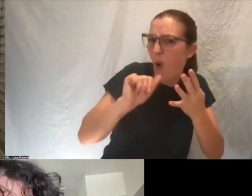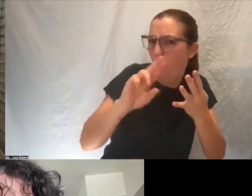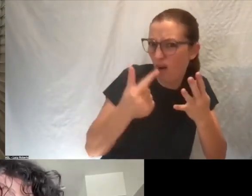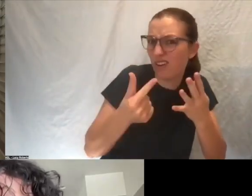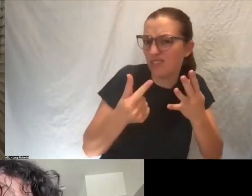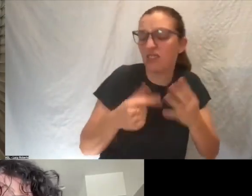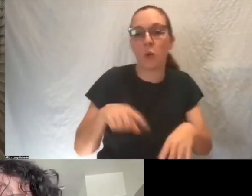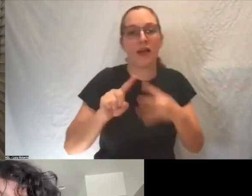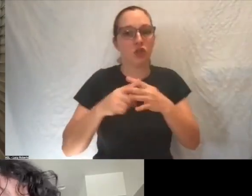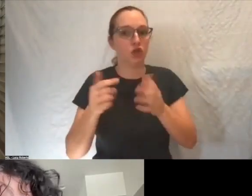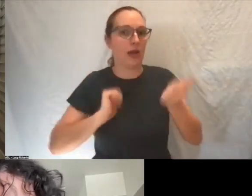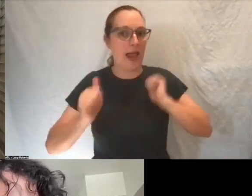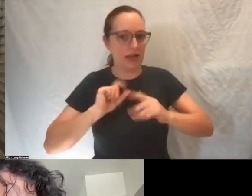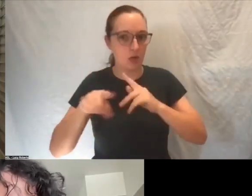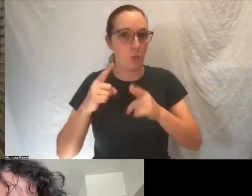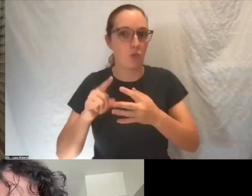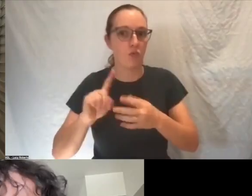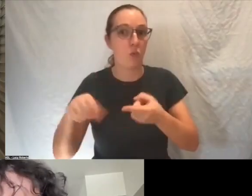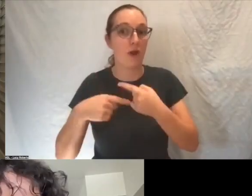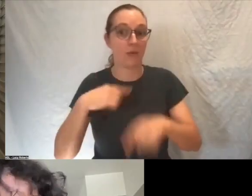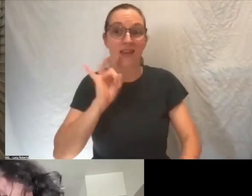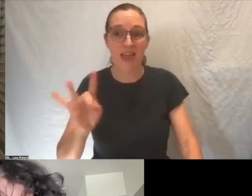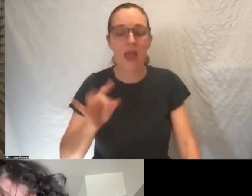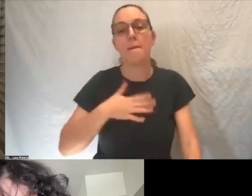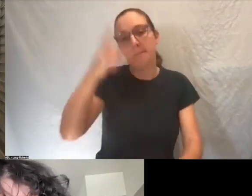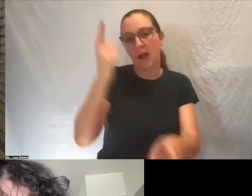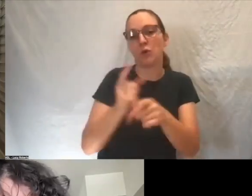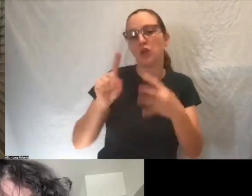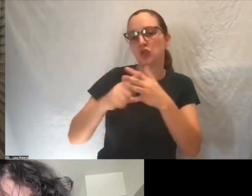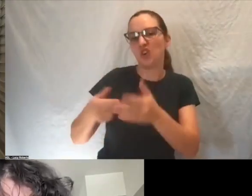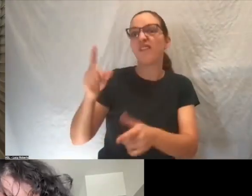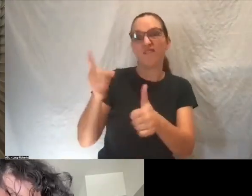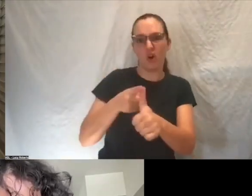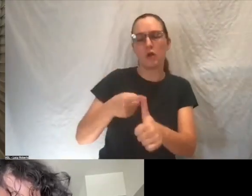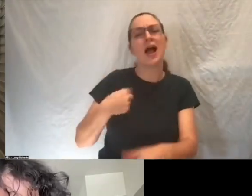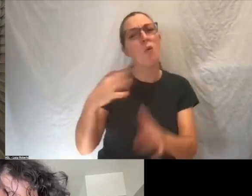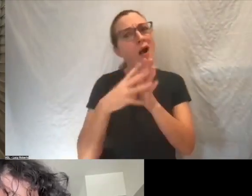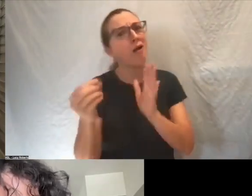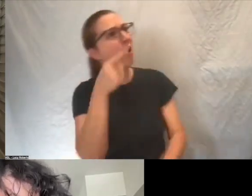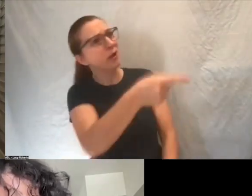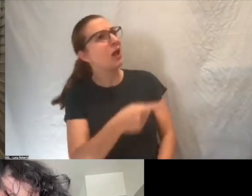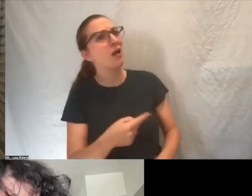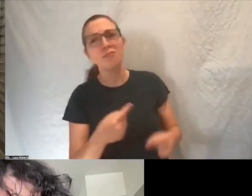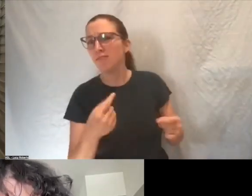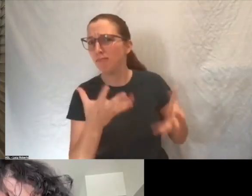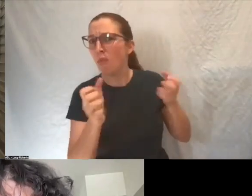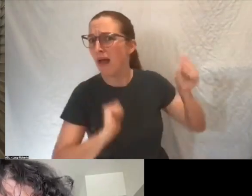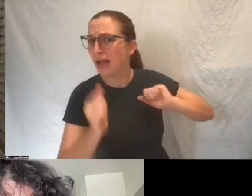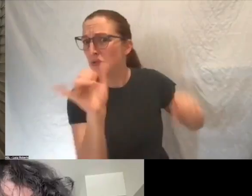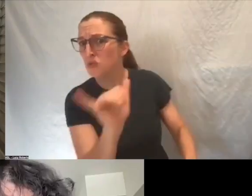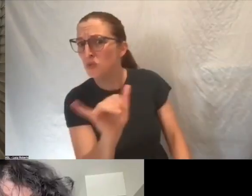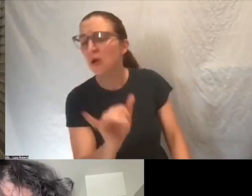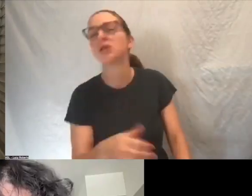was 8. My brother started before me. I wanted to be a copycat and do what he was doing. So that really was my first